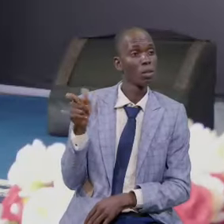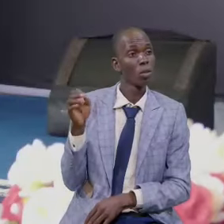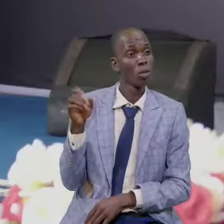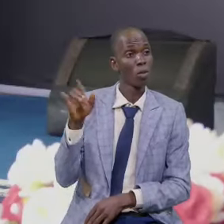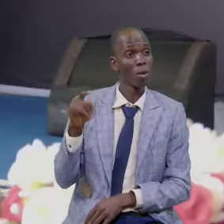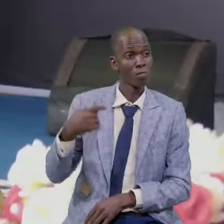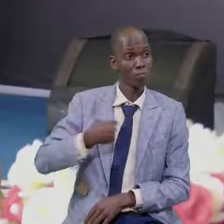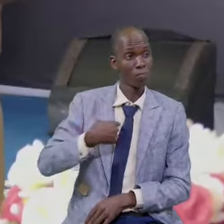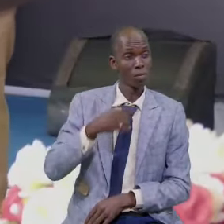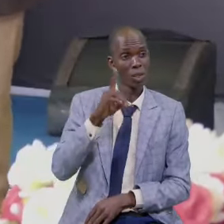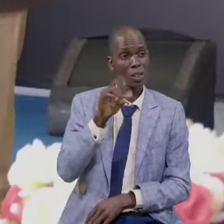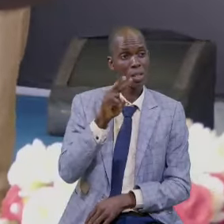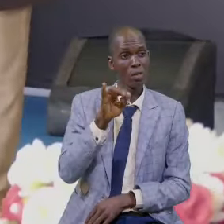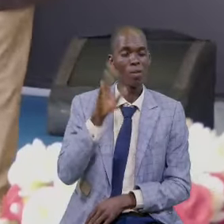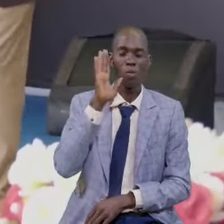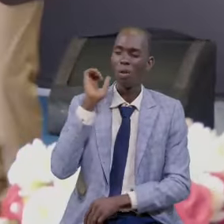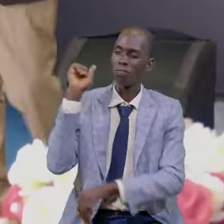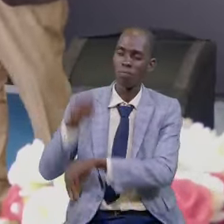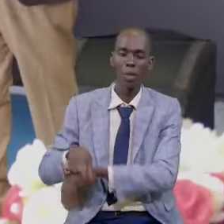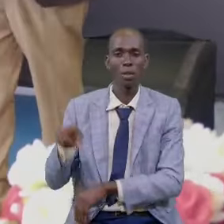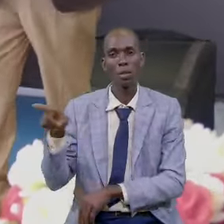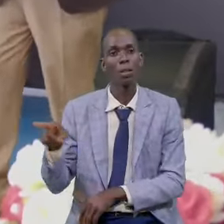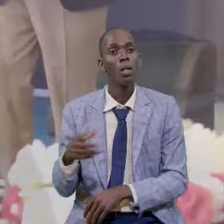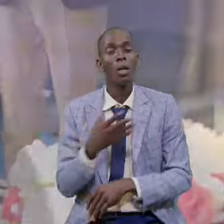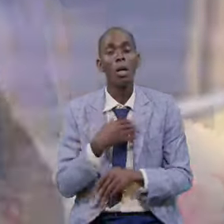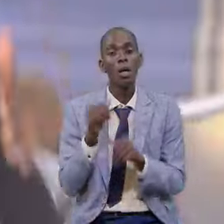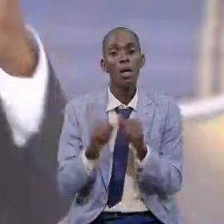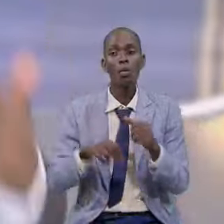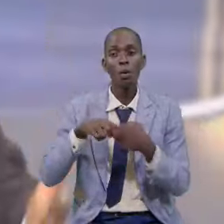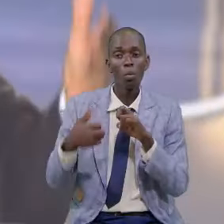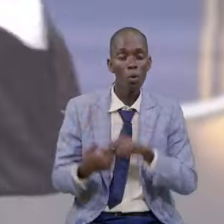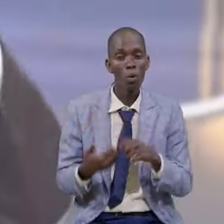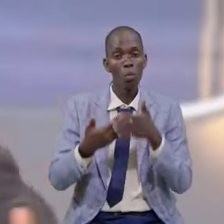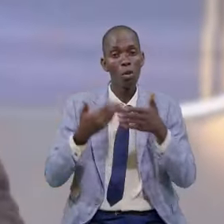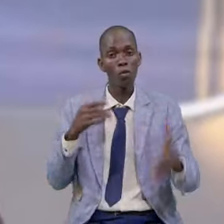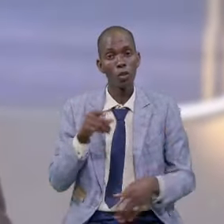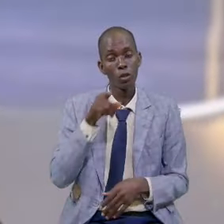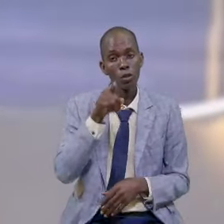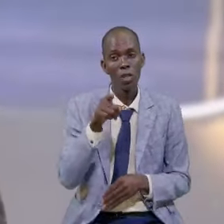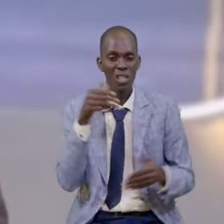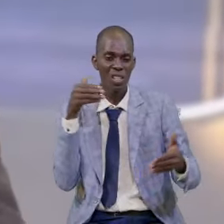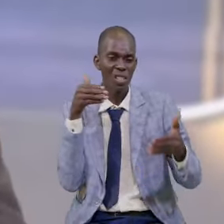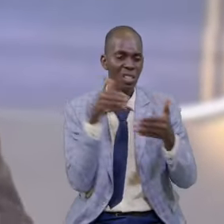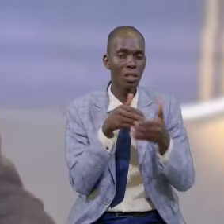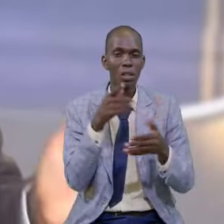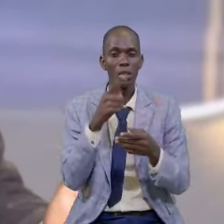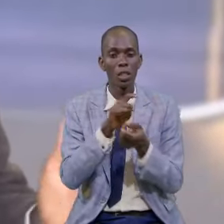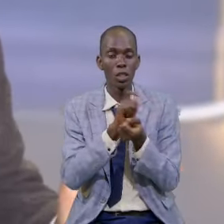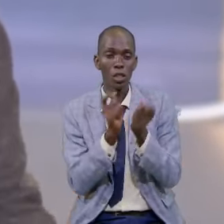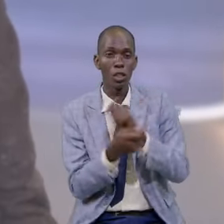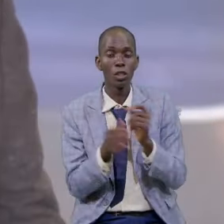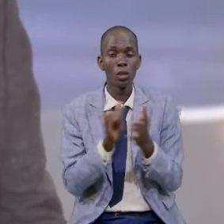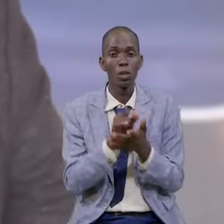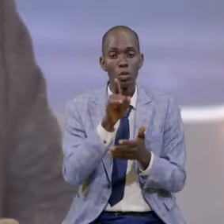down. And every problem, every opposition before you, against the change that you ought to make, you